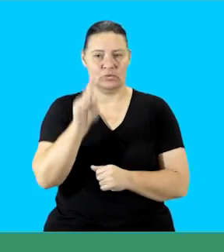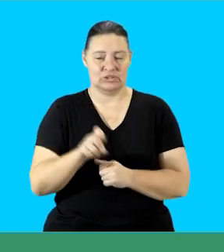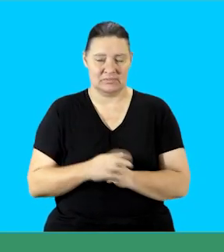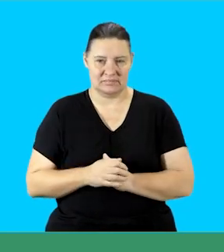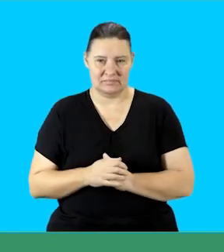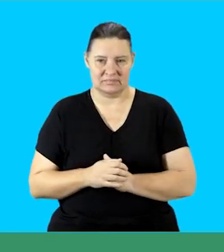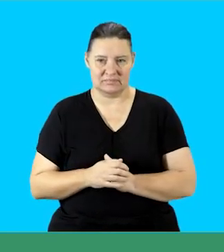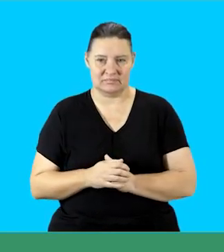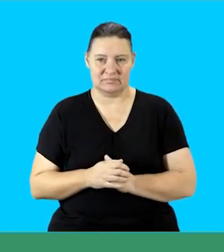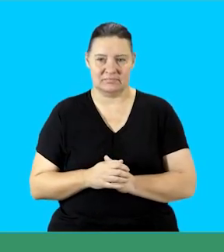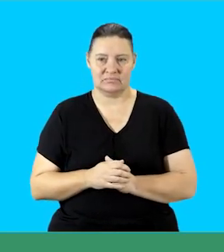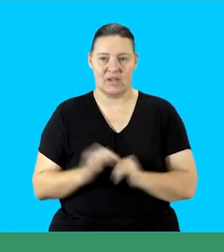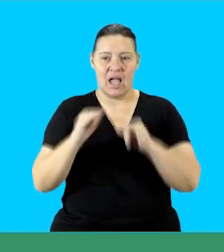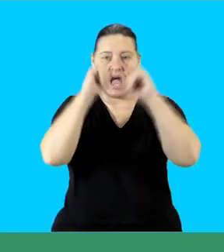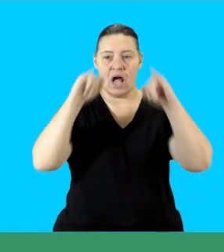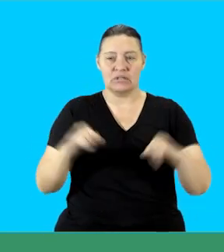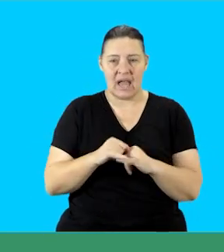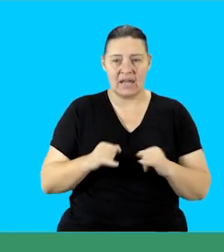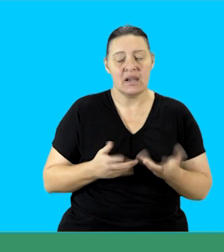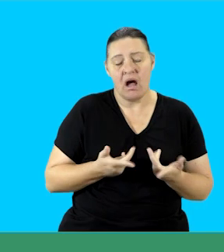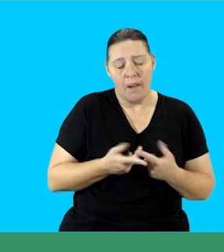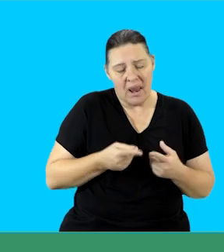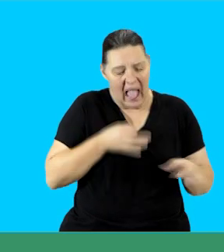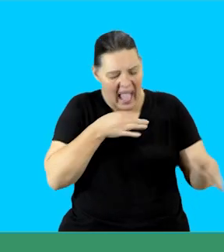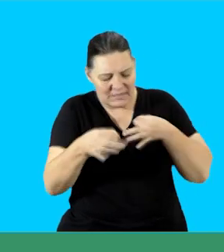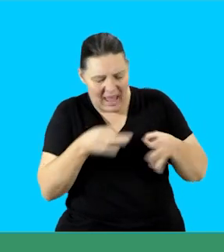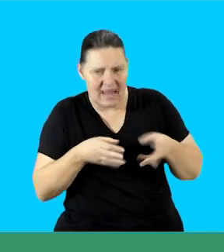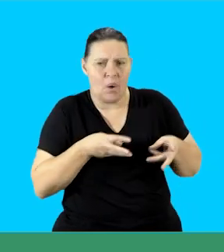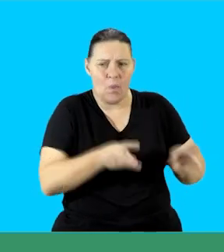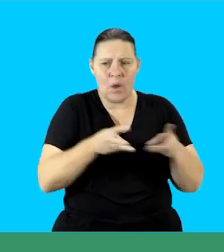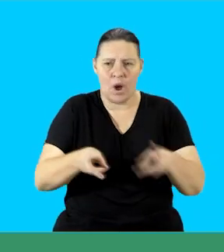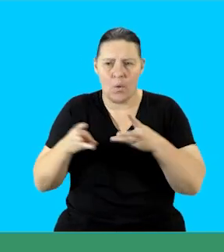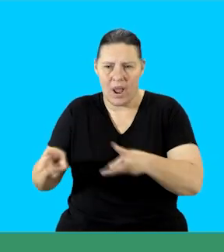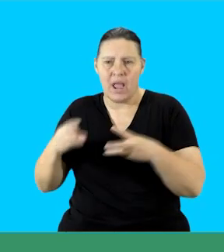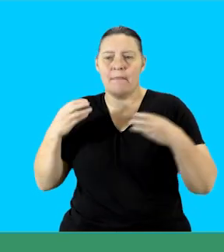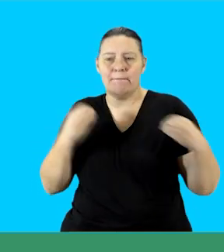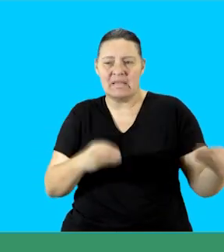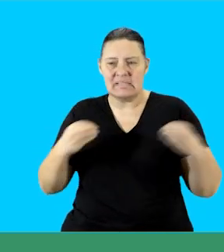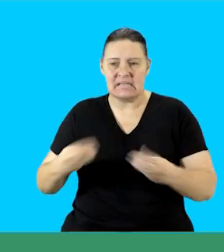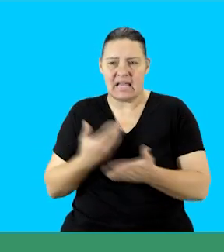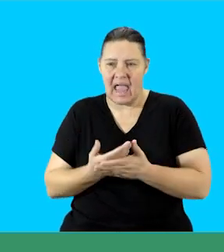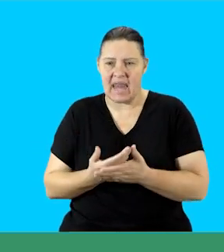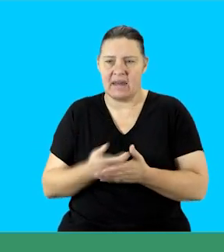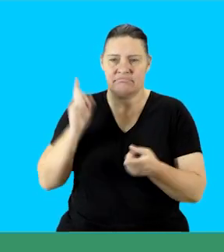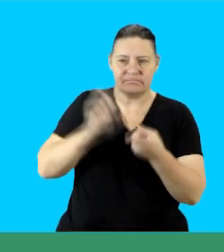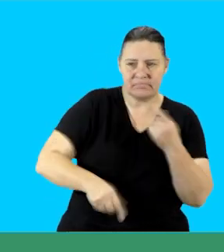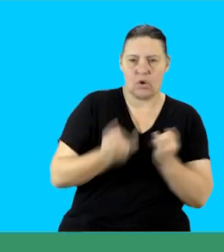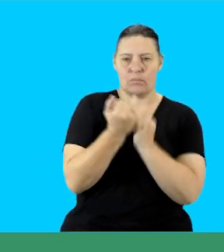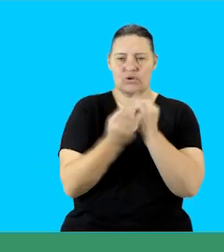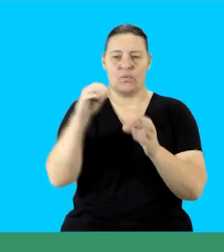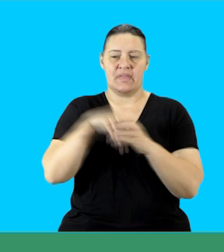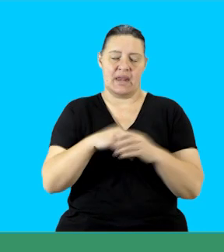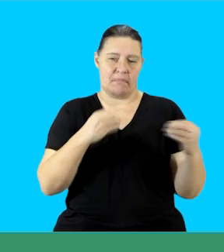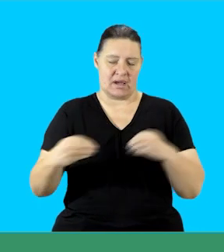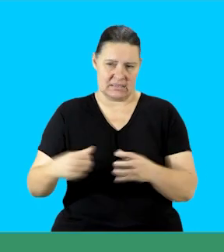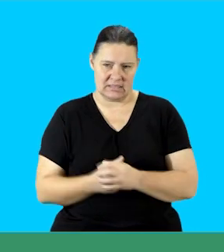question. Outline ways in which businesses can overcome competition in the market. Management must ensure